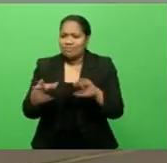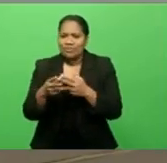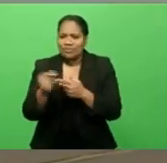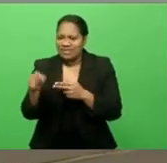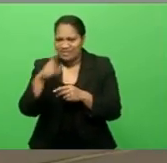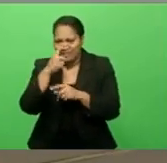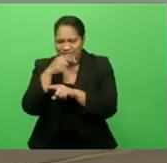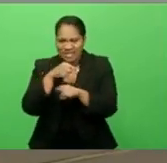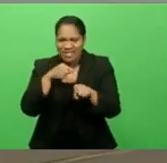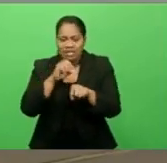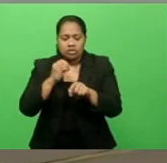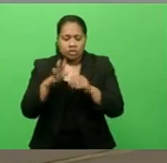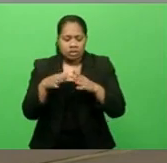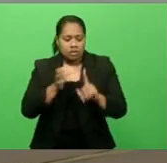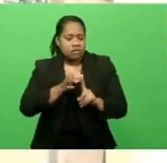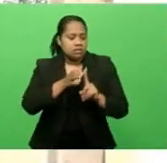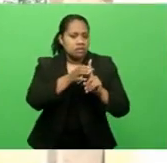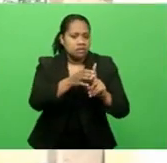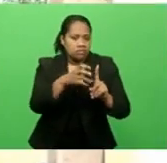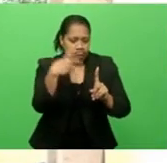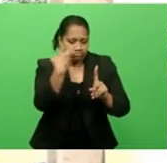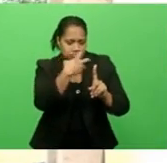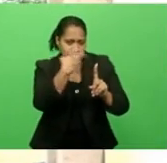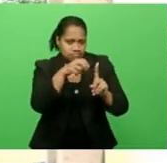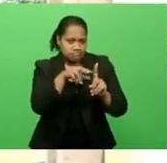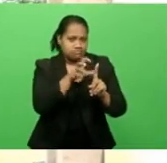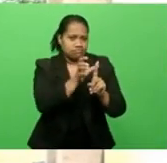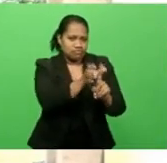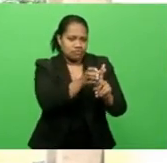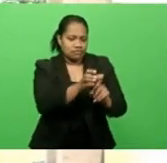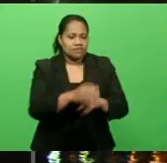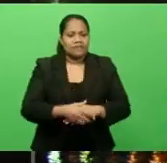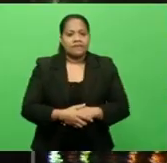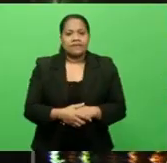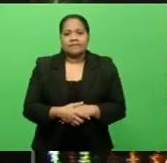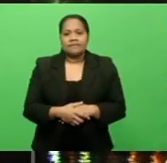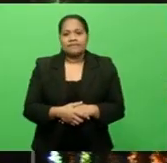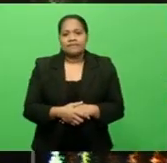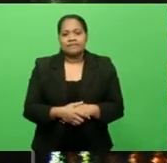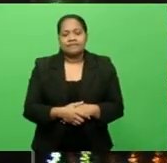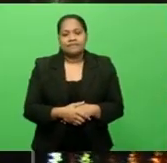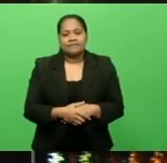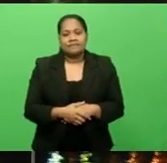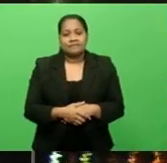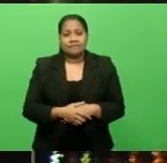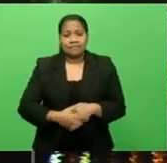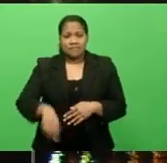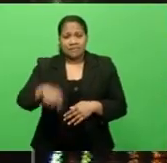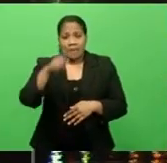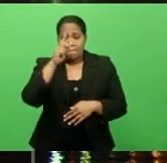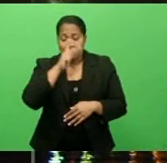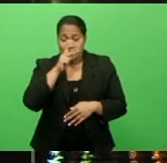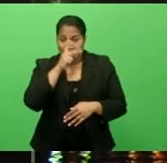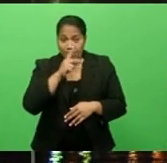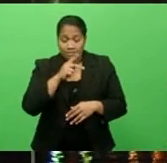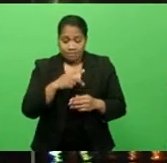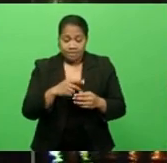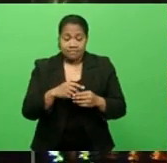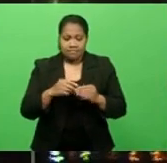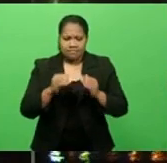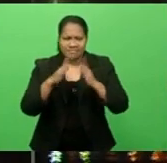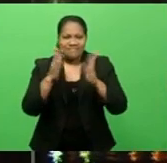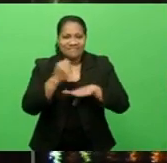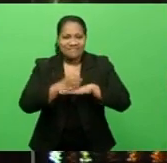monitored isolation since their diagnosis. Kelly Vadalo, FBC News. The public housing sector is expected to undergo